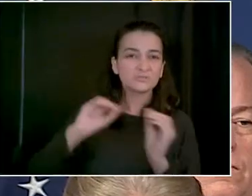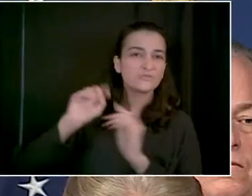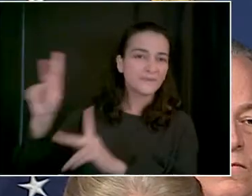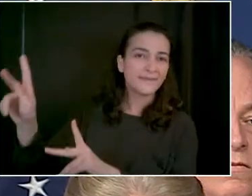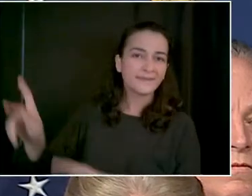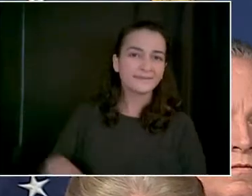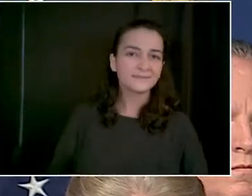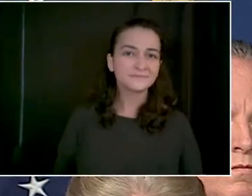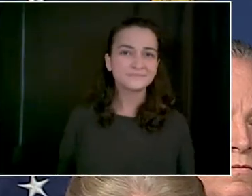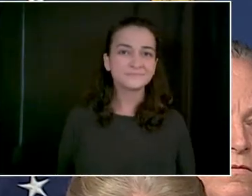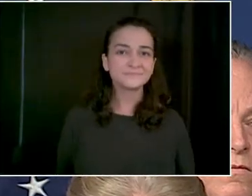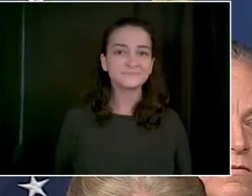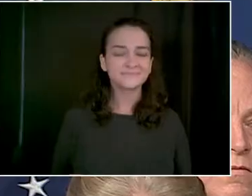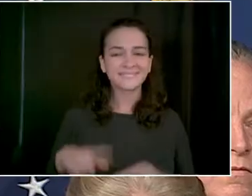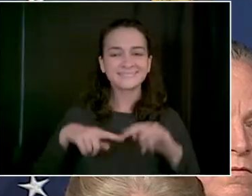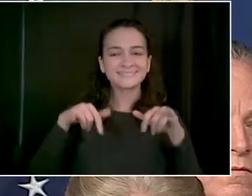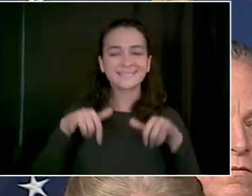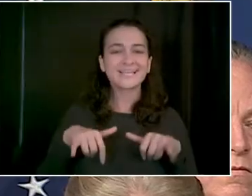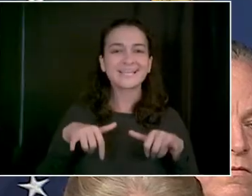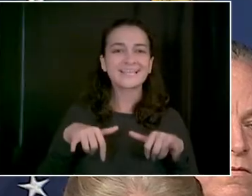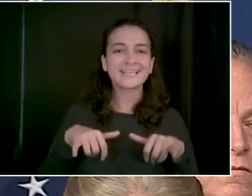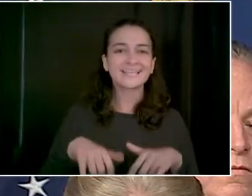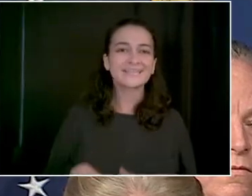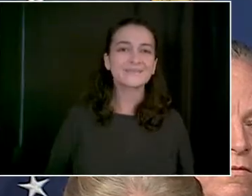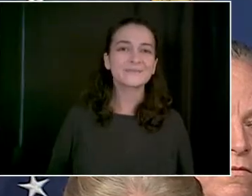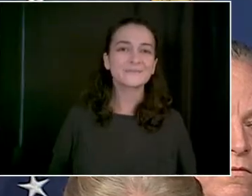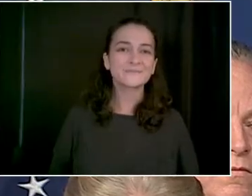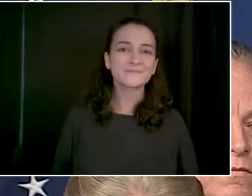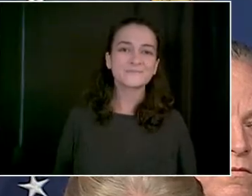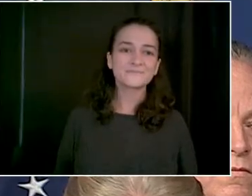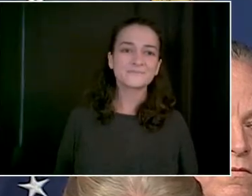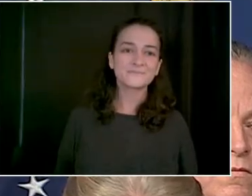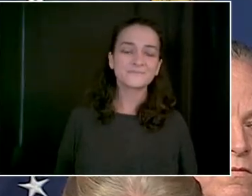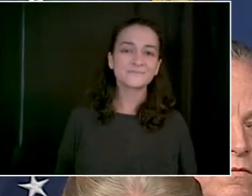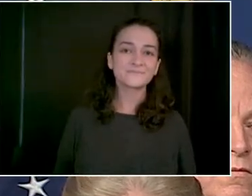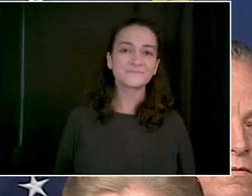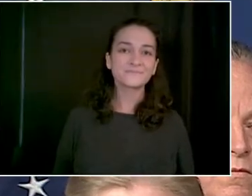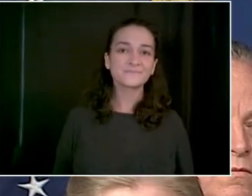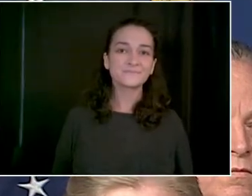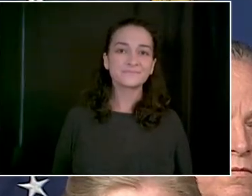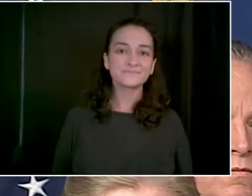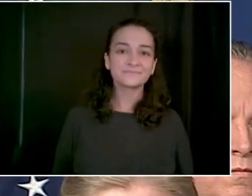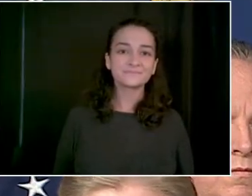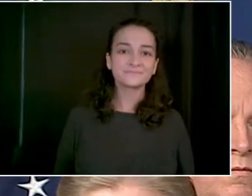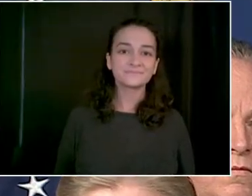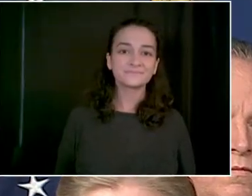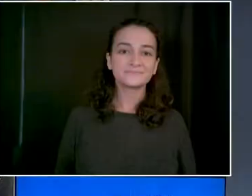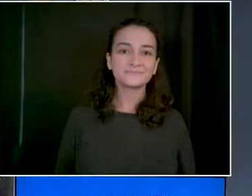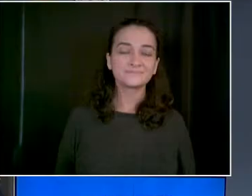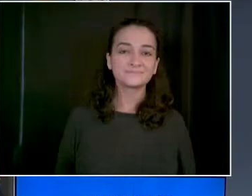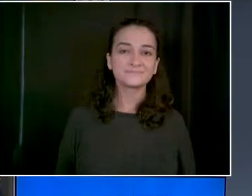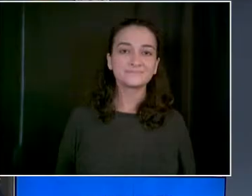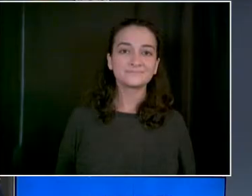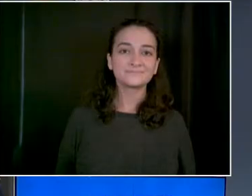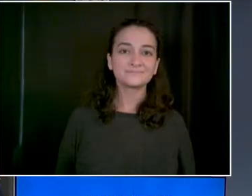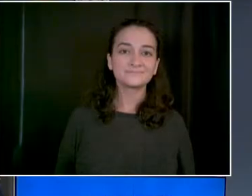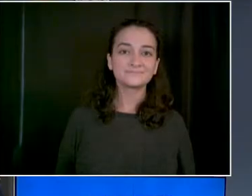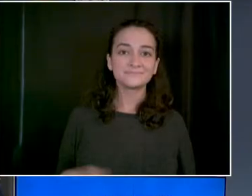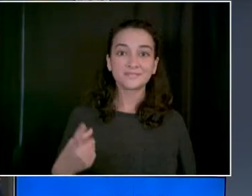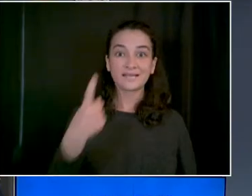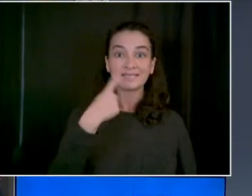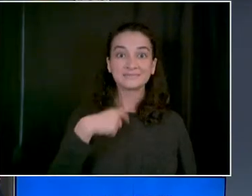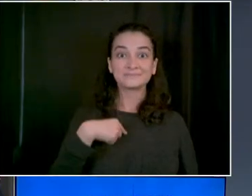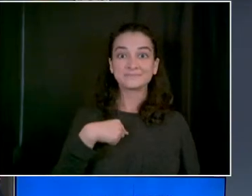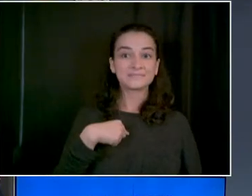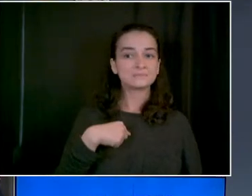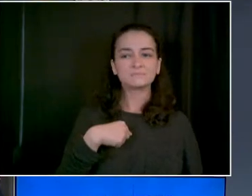clearer. I would say this, Marsha, ask the victim of that crime. What do they think that sat on that train? Señor Alcalde, buenas